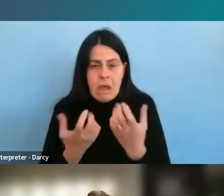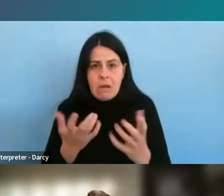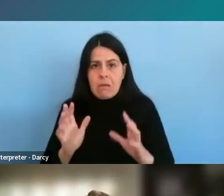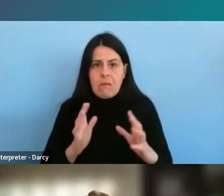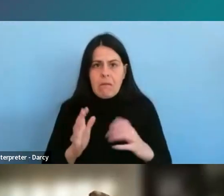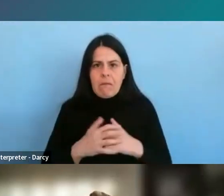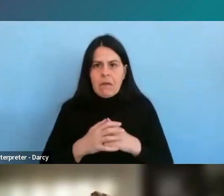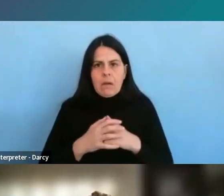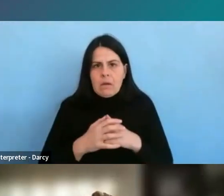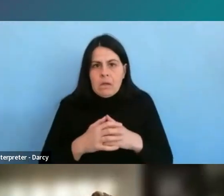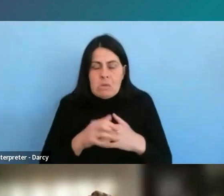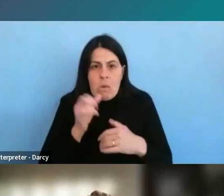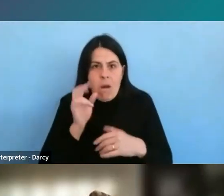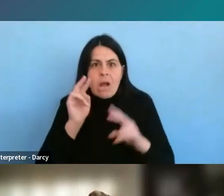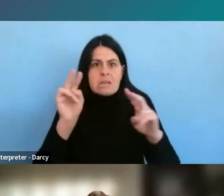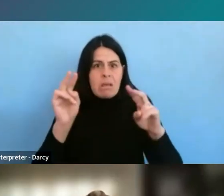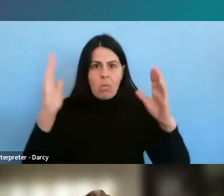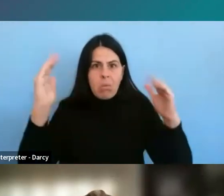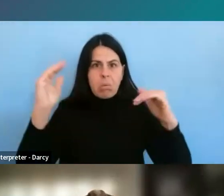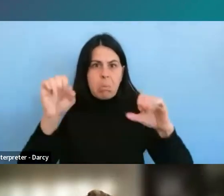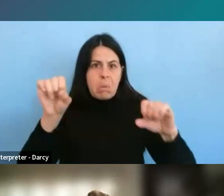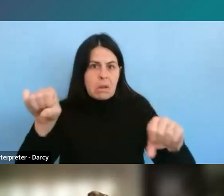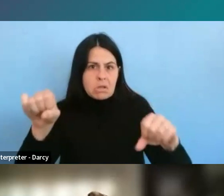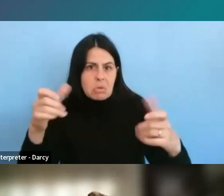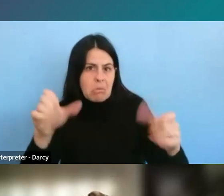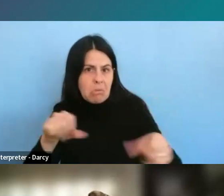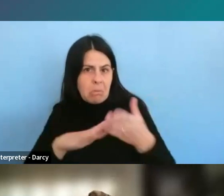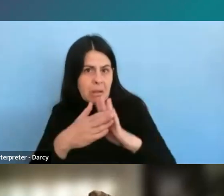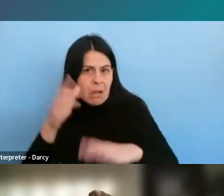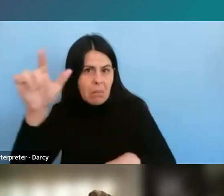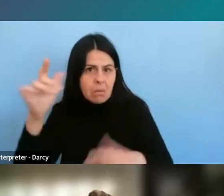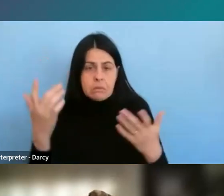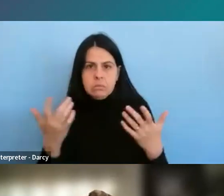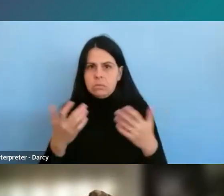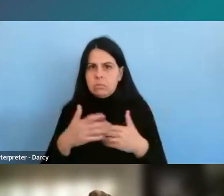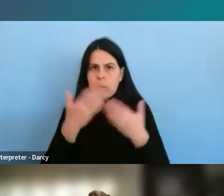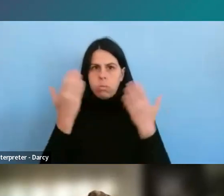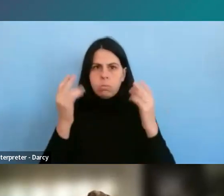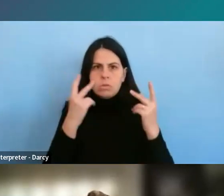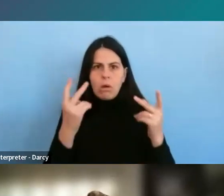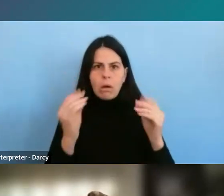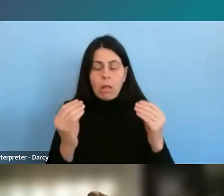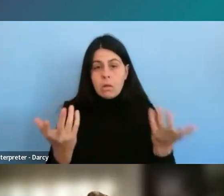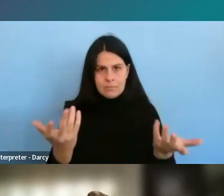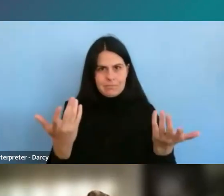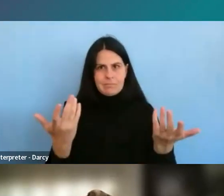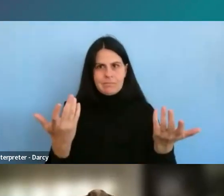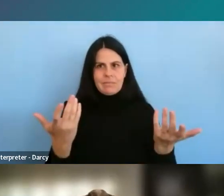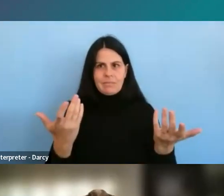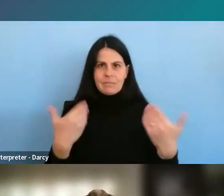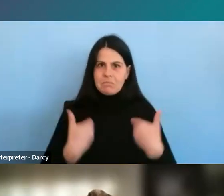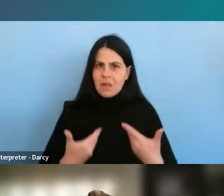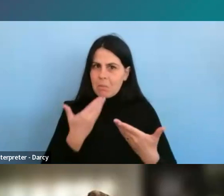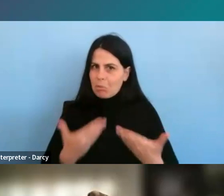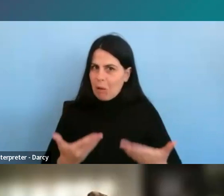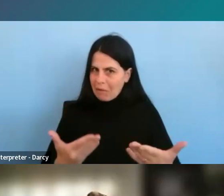see potential for what could be. And so, you know, I'm grateful to be where